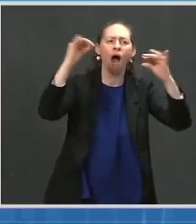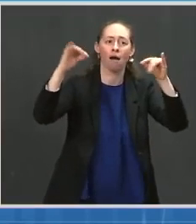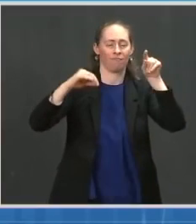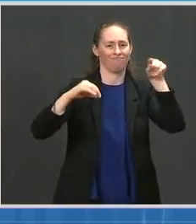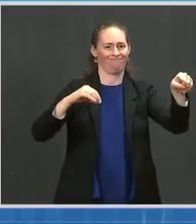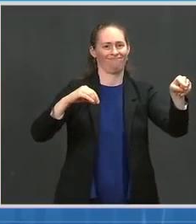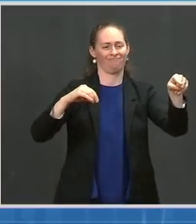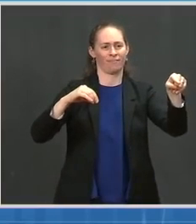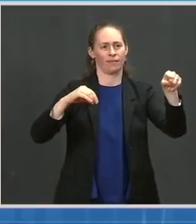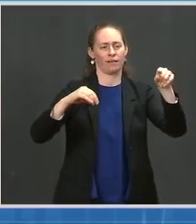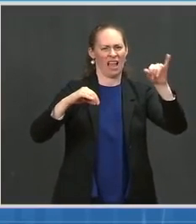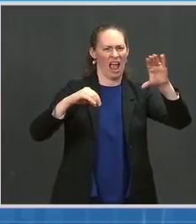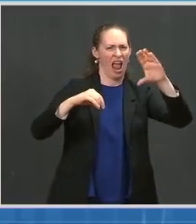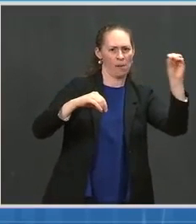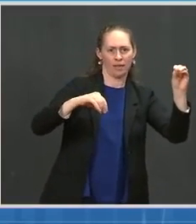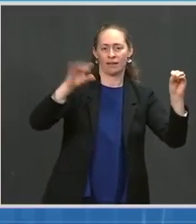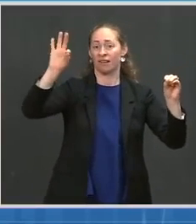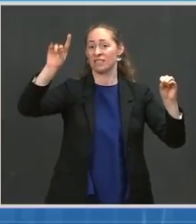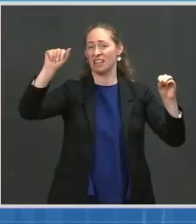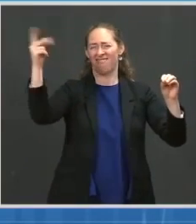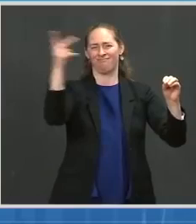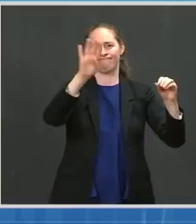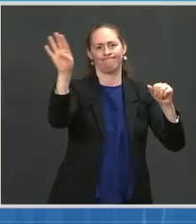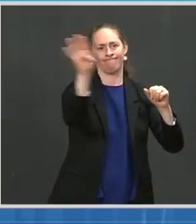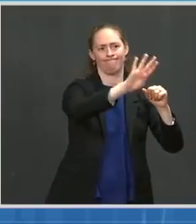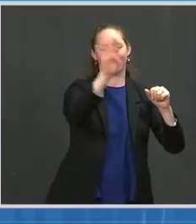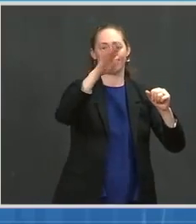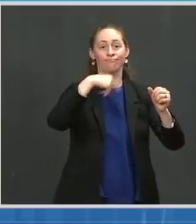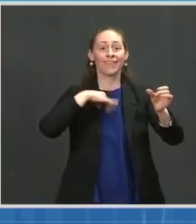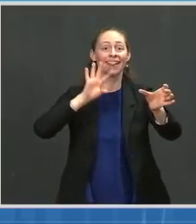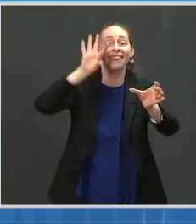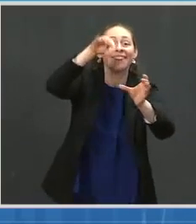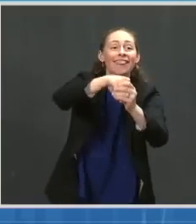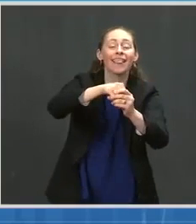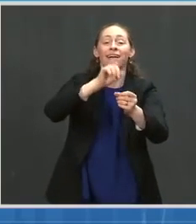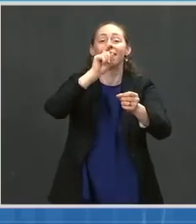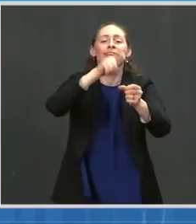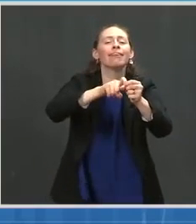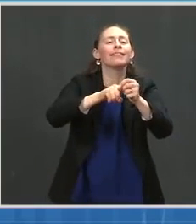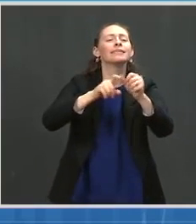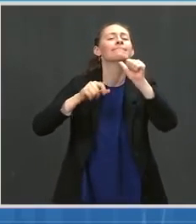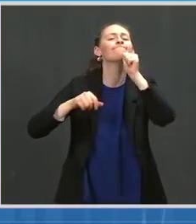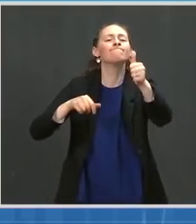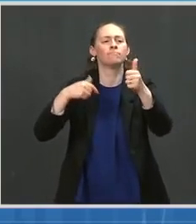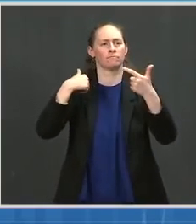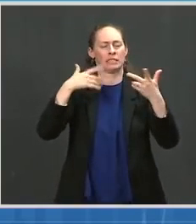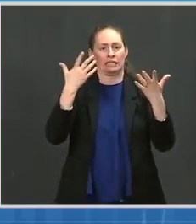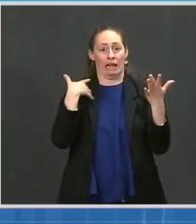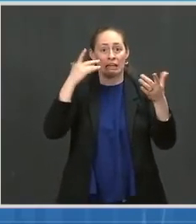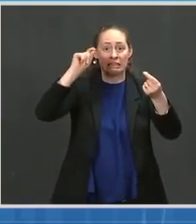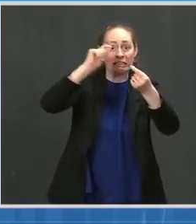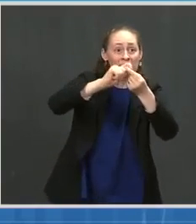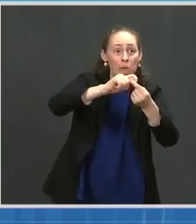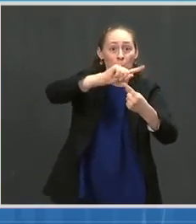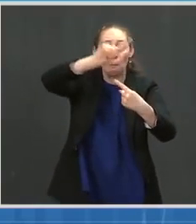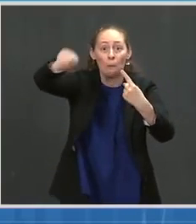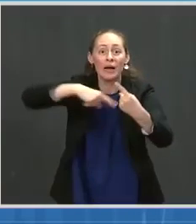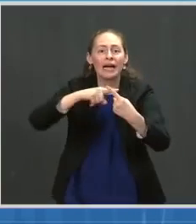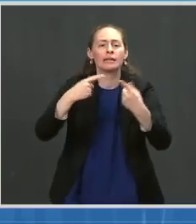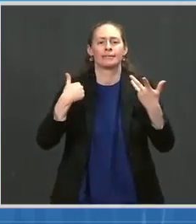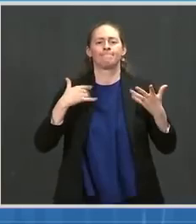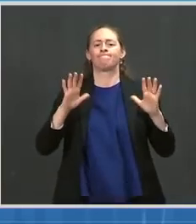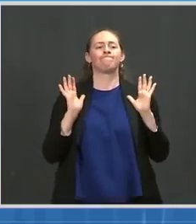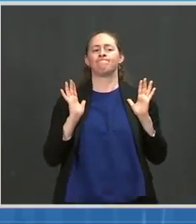the company, and I don't know, or I won't speculate on how long that will take, but once they receive the